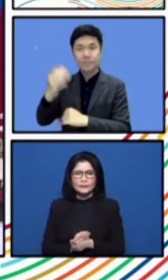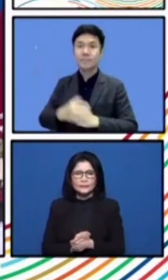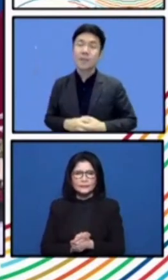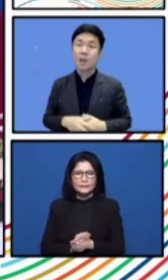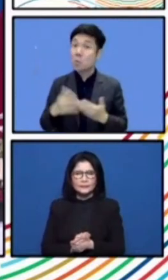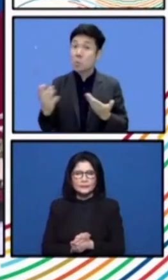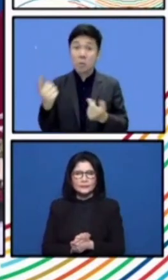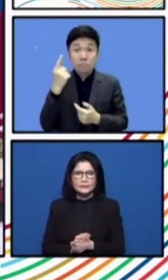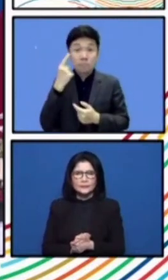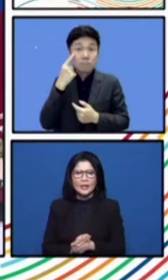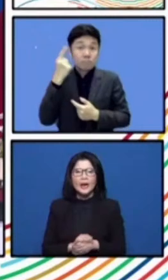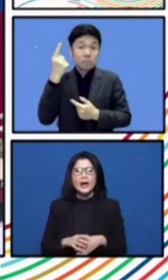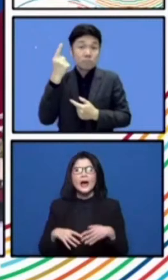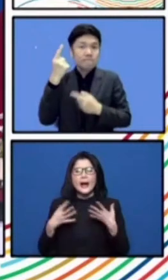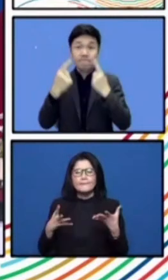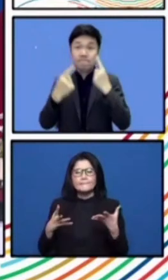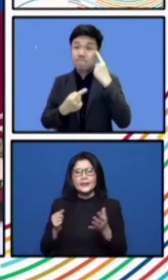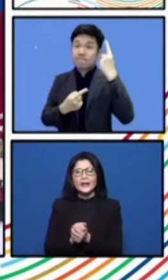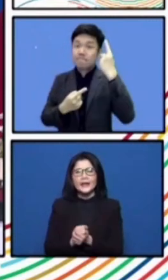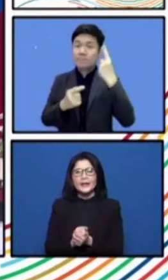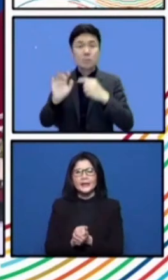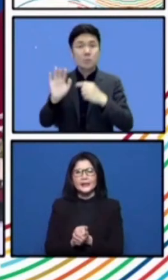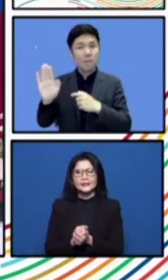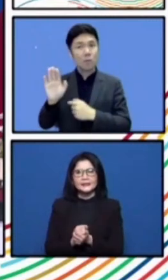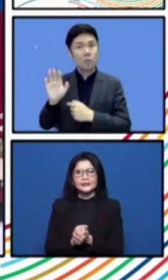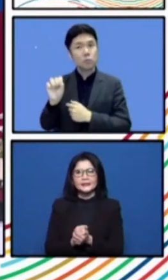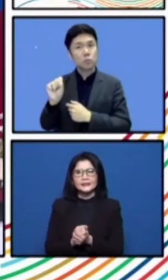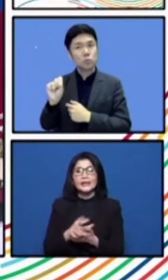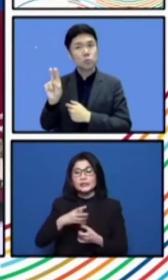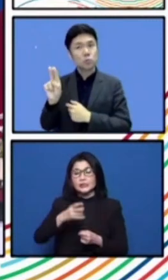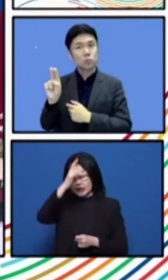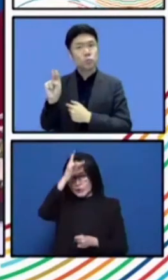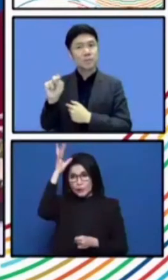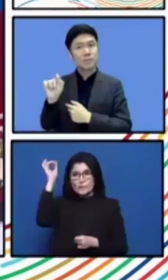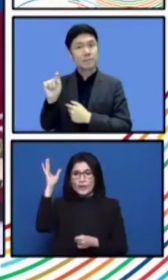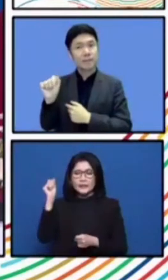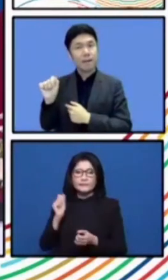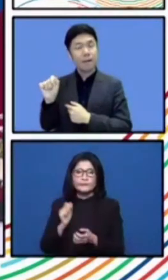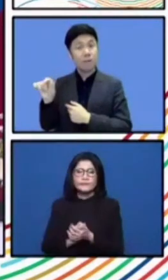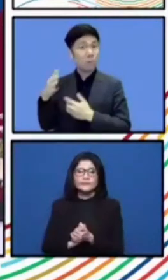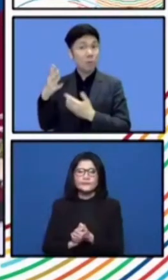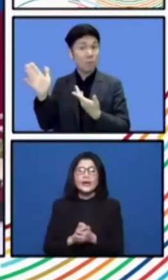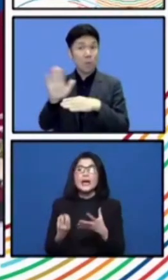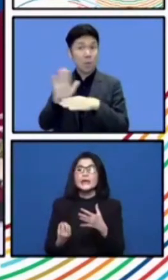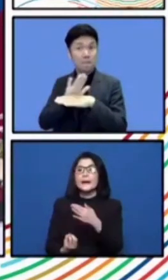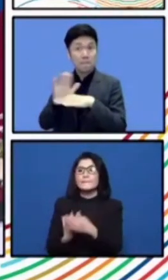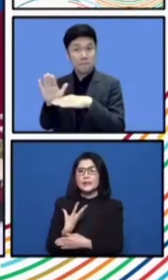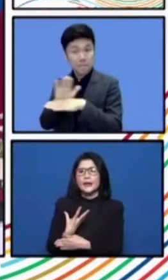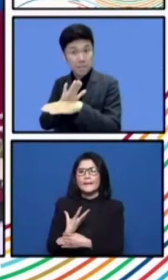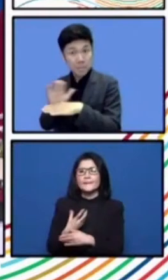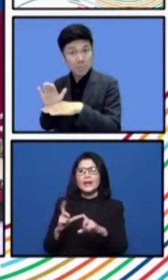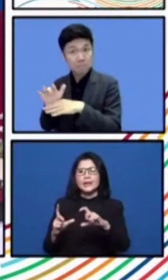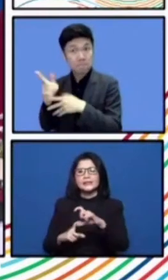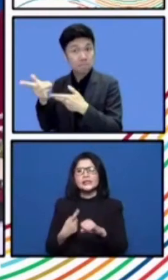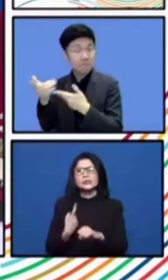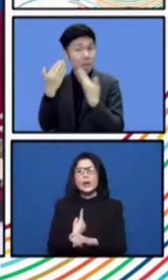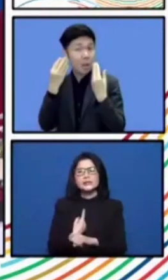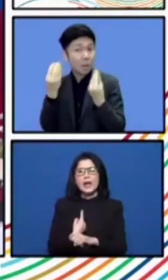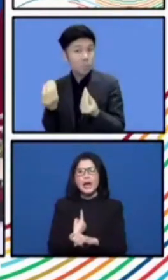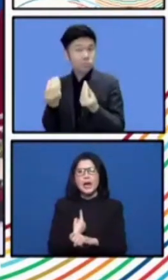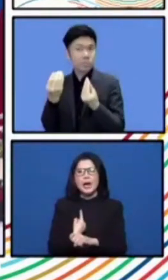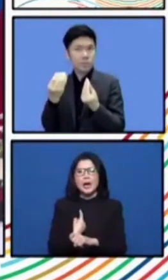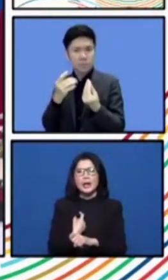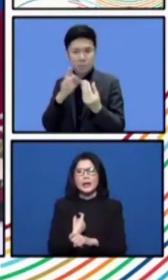initiative that you have seen emerging in the private sector to contribute to disability inclusive